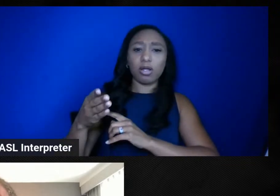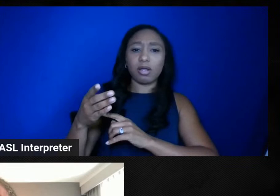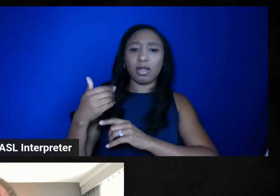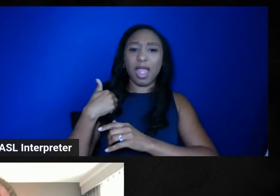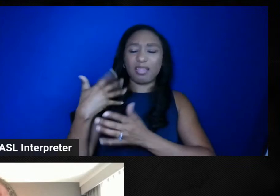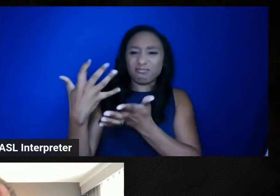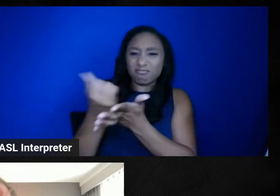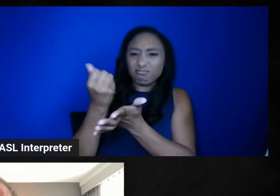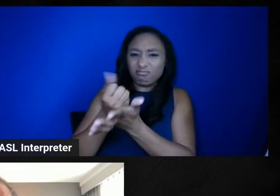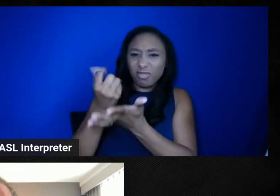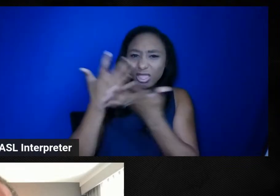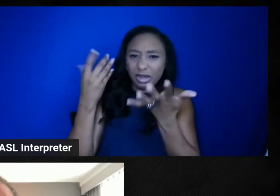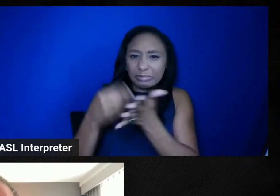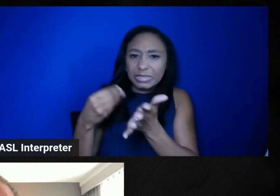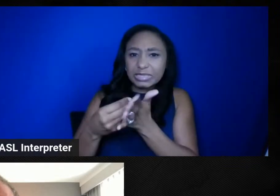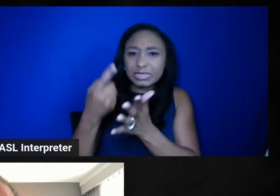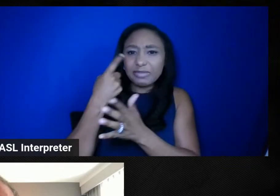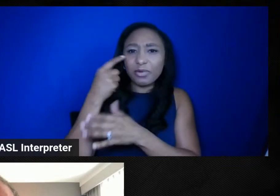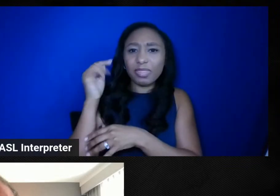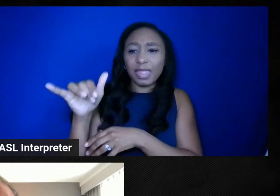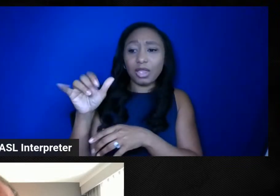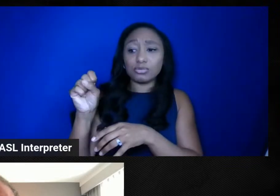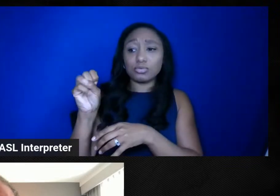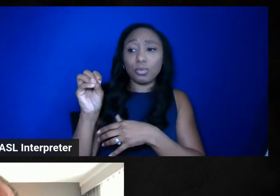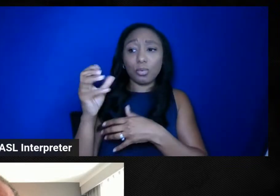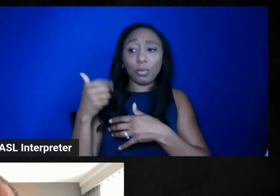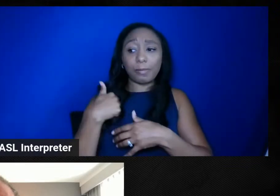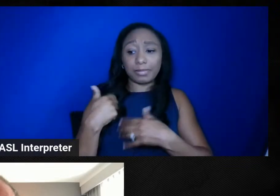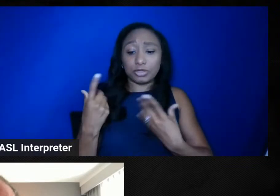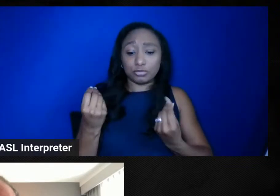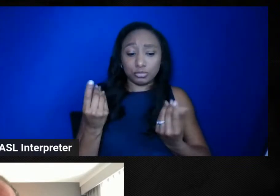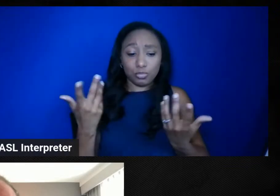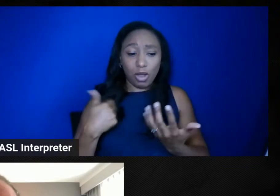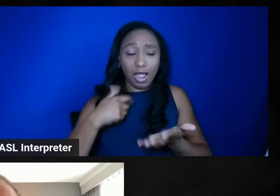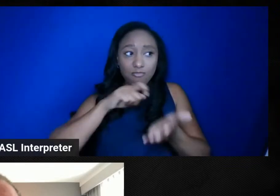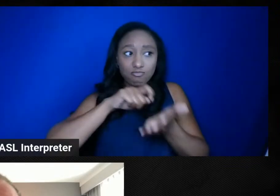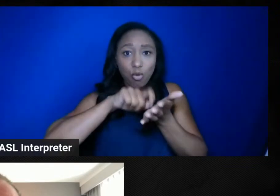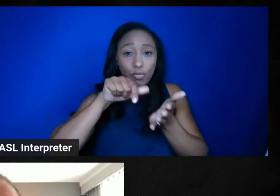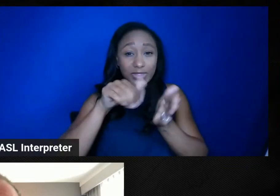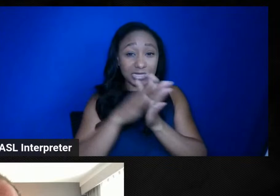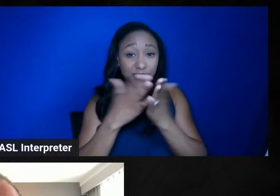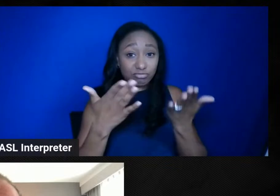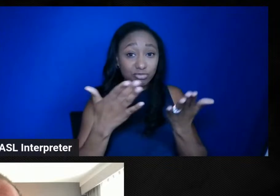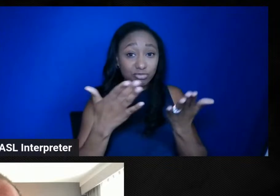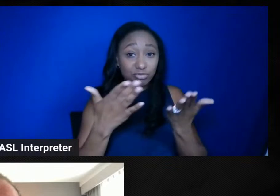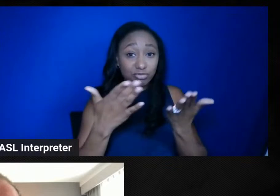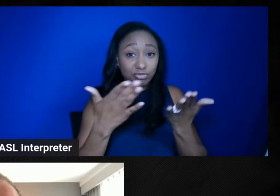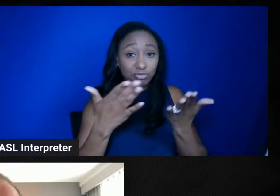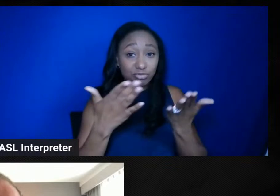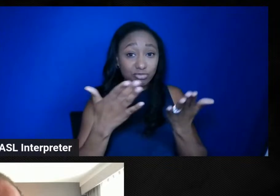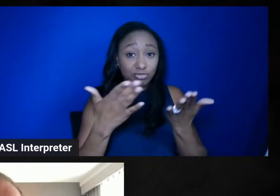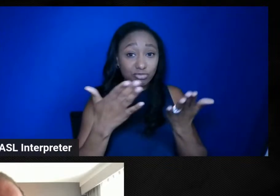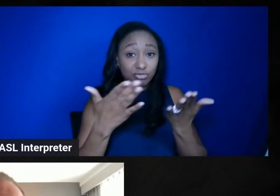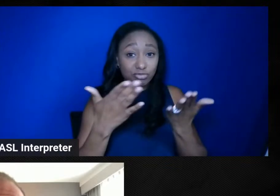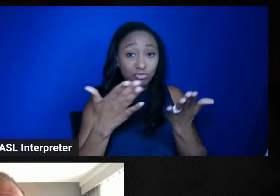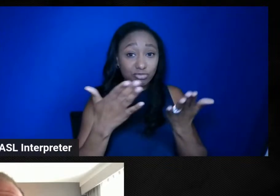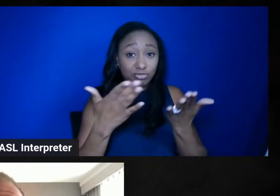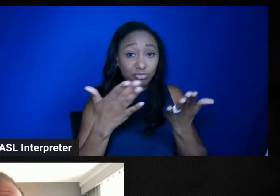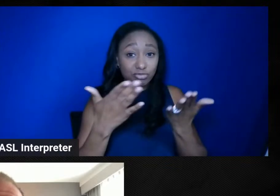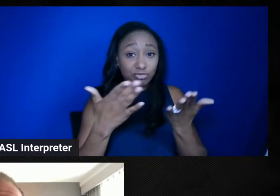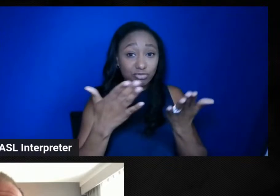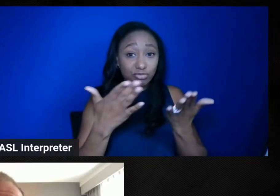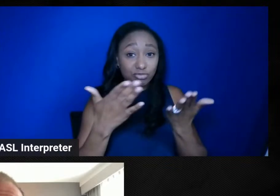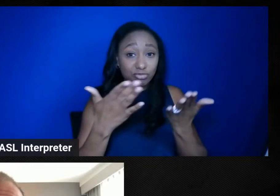that way. So I wrote this book to educate myself. I realized if I didn't know this stuff and I